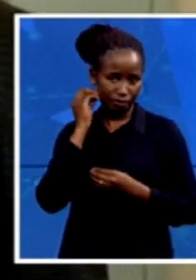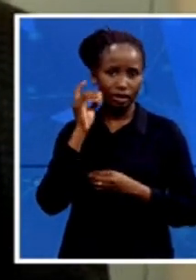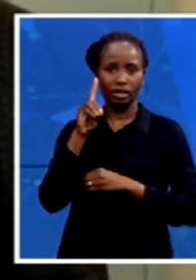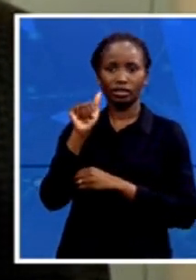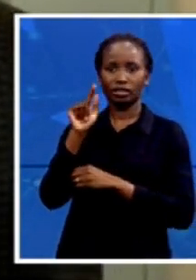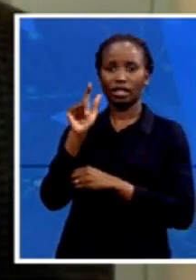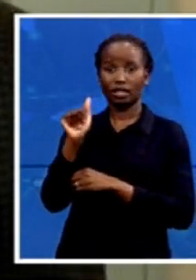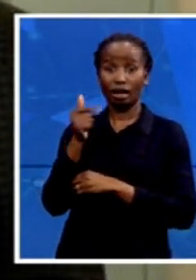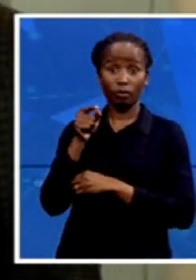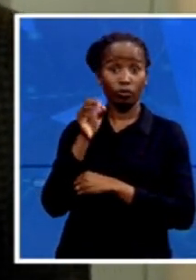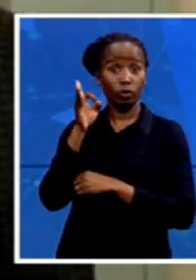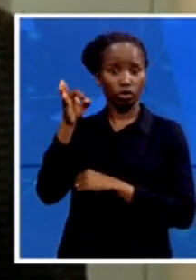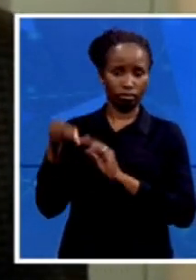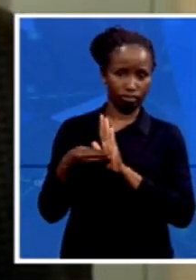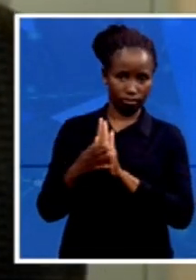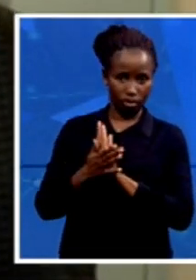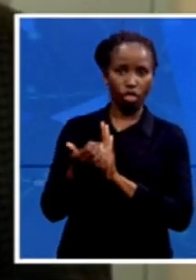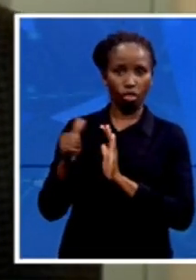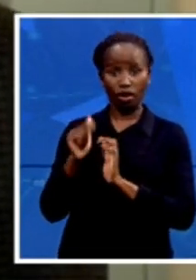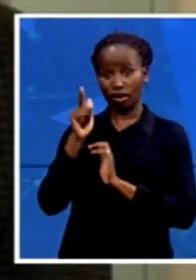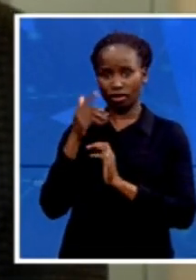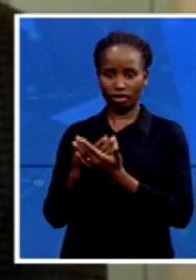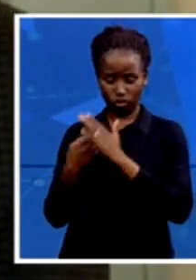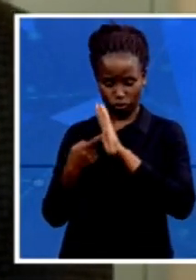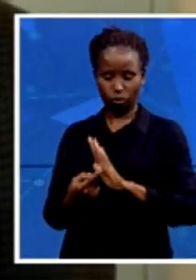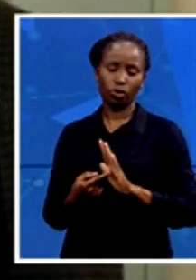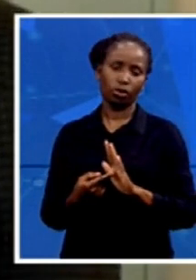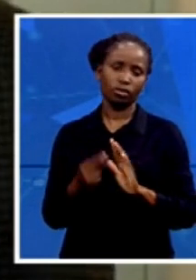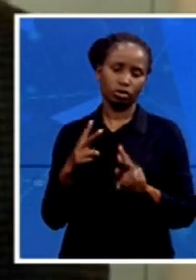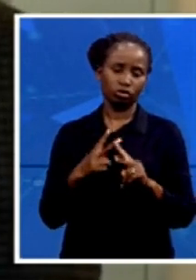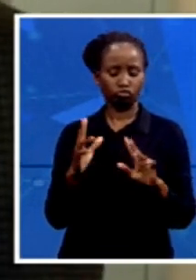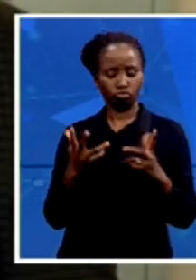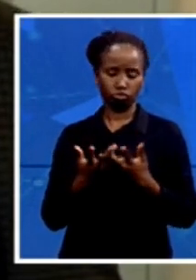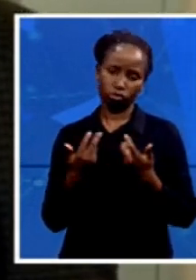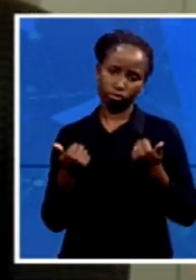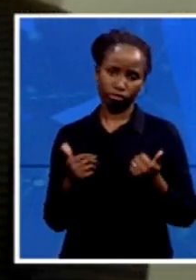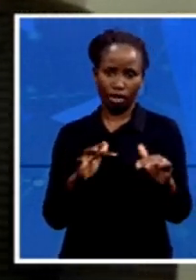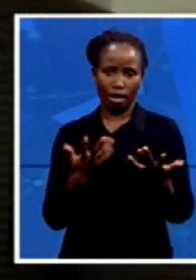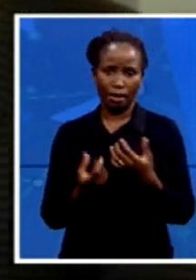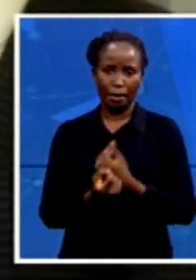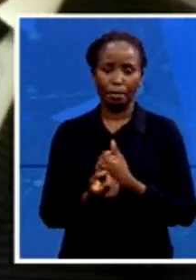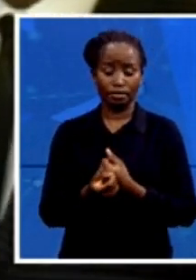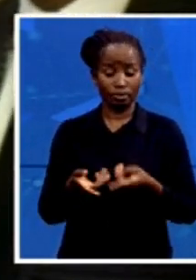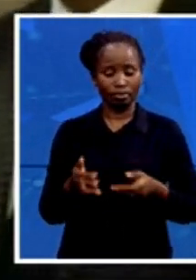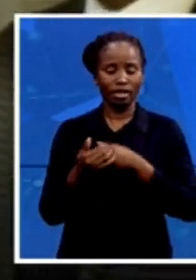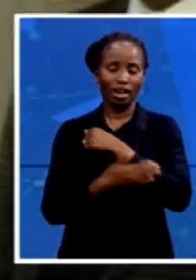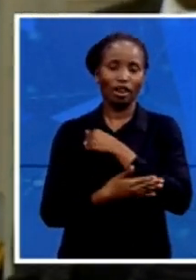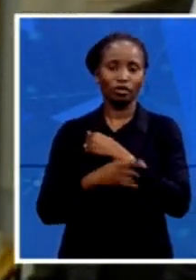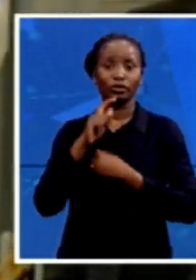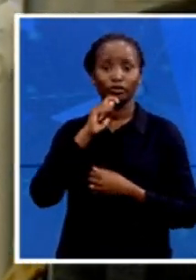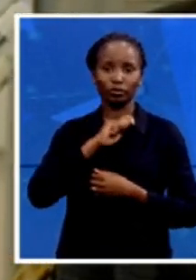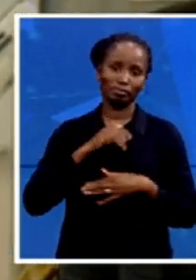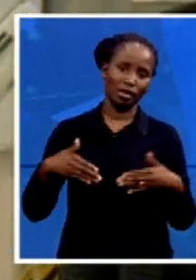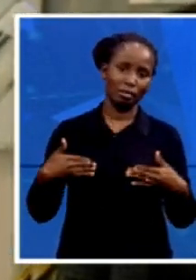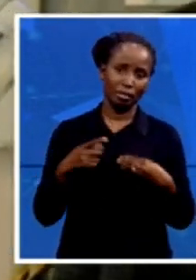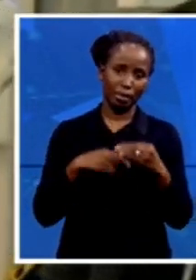results, and the relevance of actual robotic surgery in the country, which we're quite excited about. Wonderful. Thank you so very, very much. I know